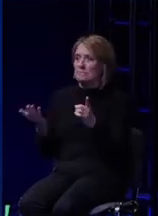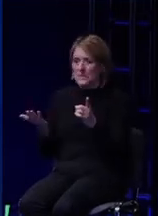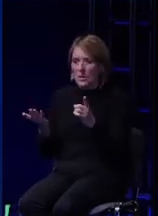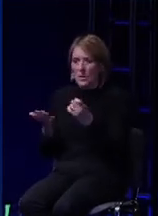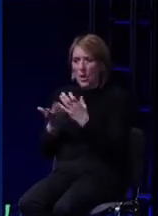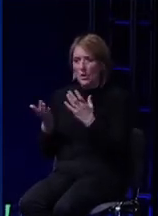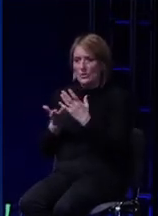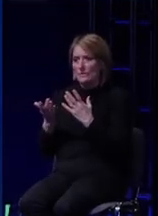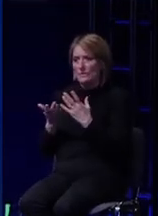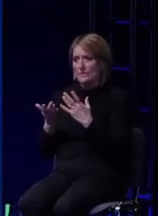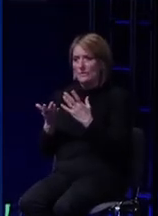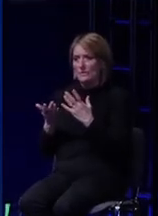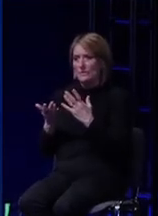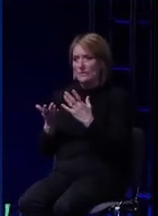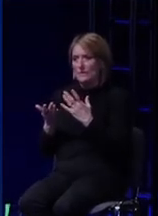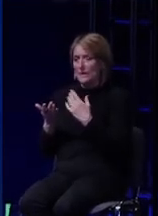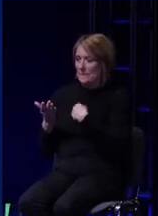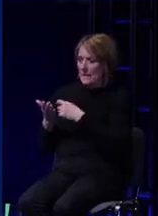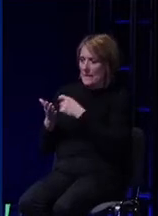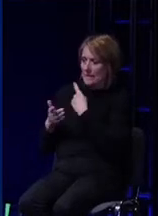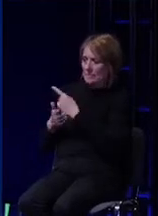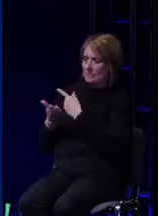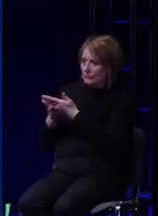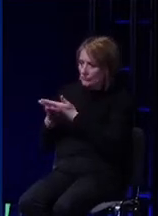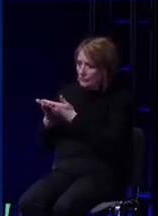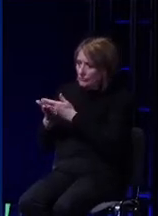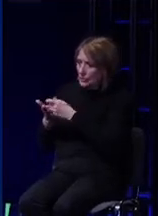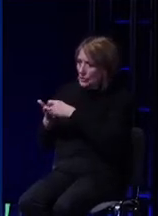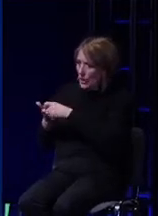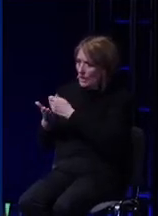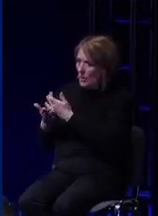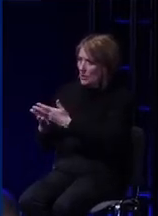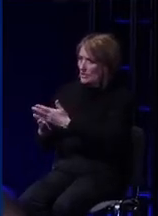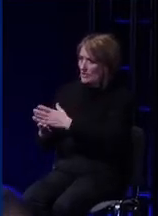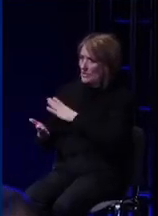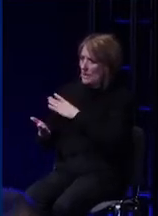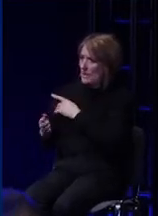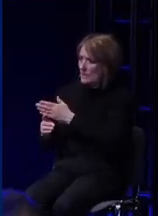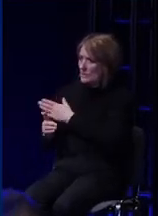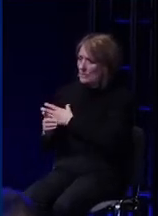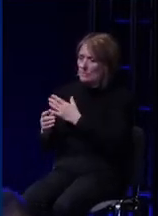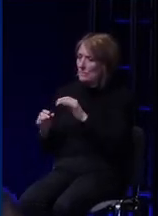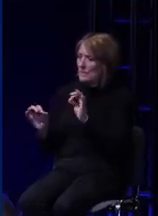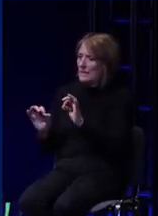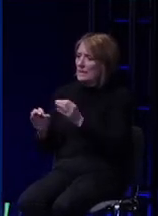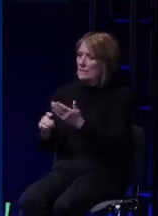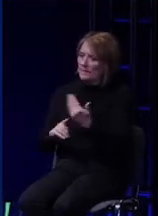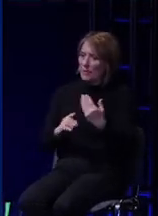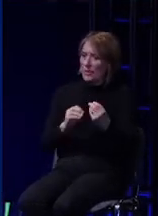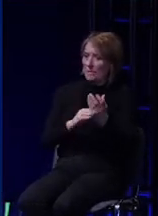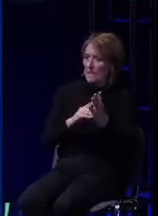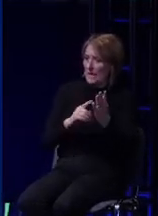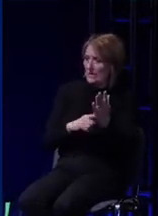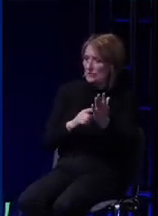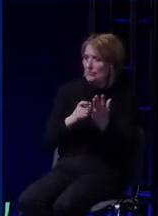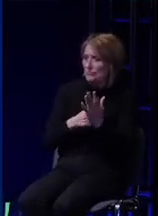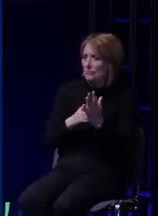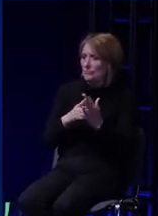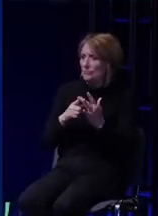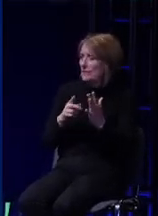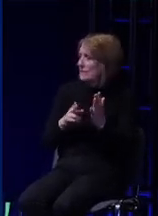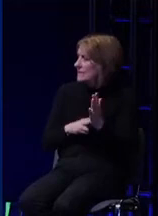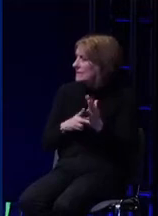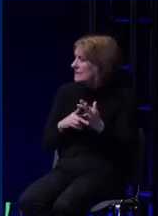was a lot of shorthand that I had with Wes on this one that I maybe didn't have as much of with Matt Reeves, you know, and Michael Saracen on the last two.